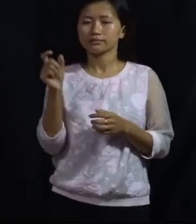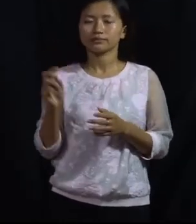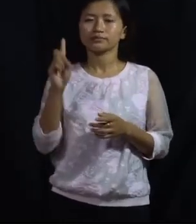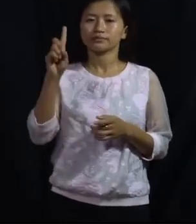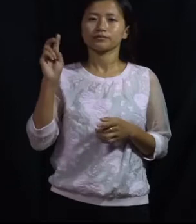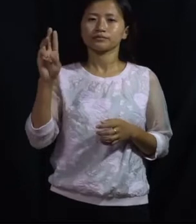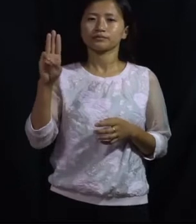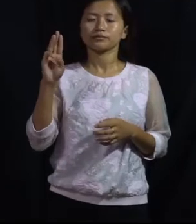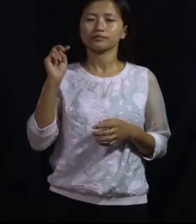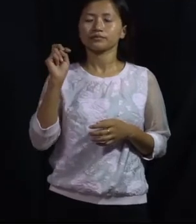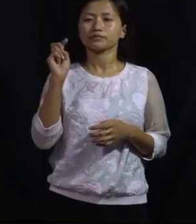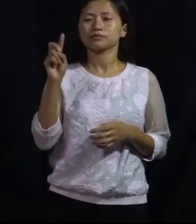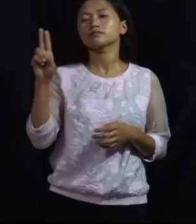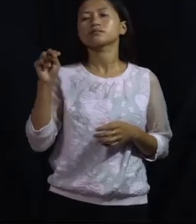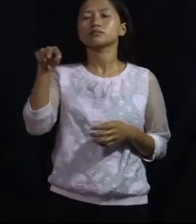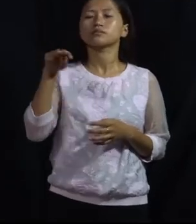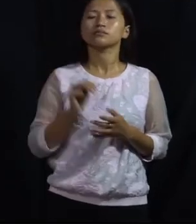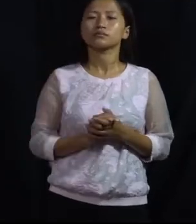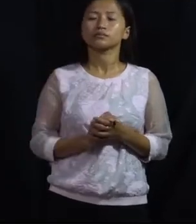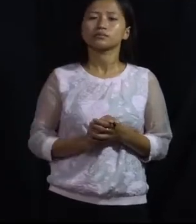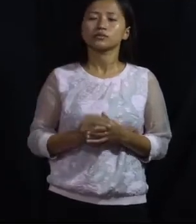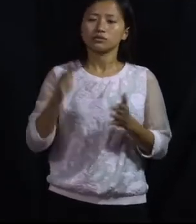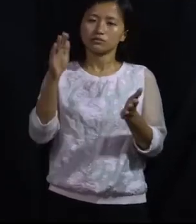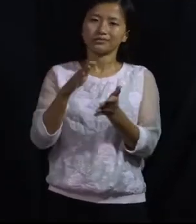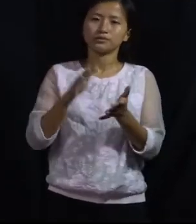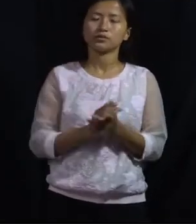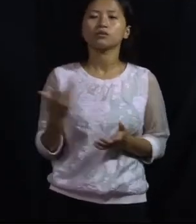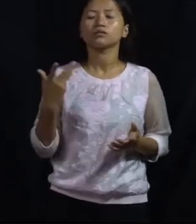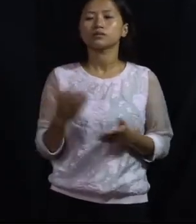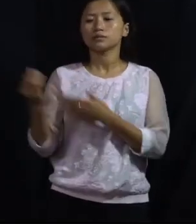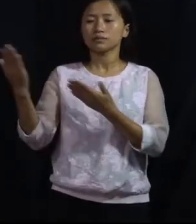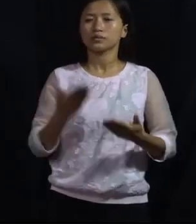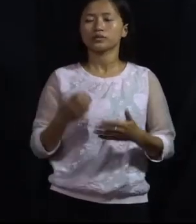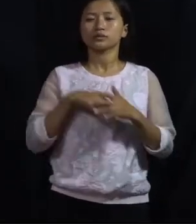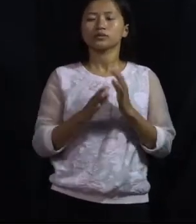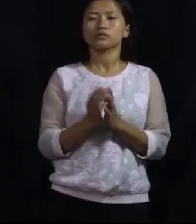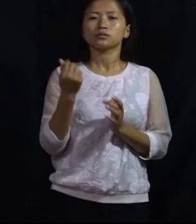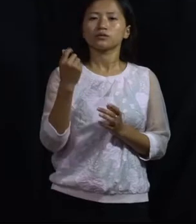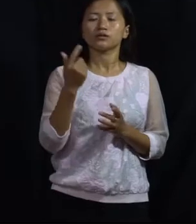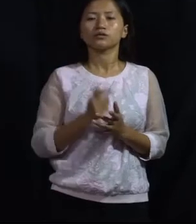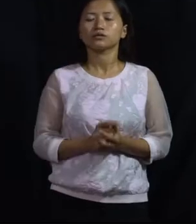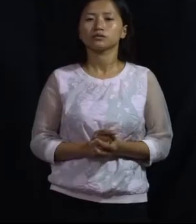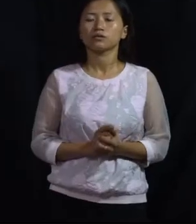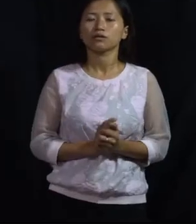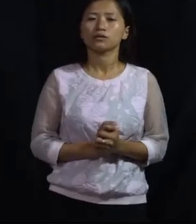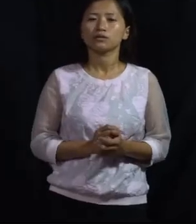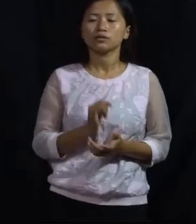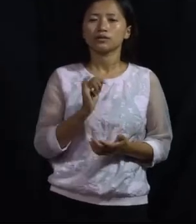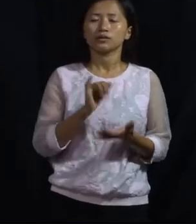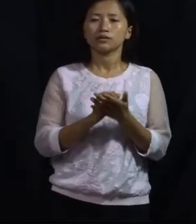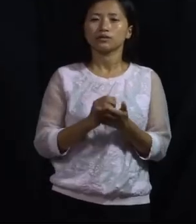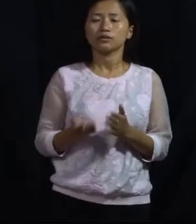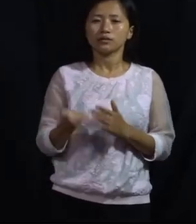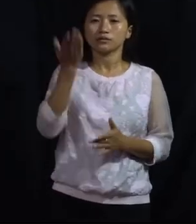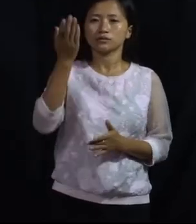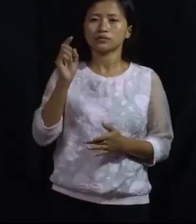12,000. And there was some shortage where he brought in some cash, that is to make